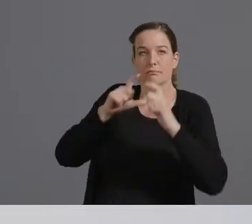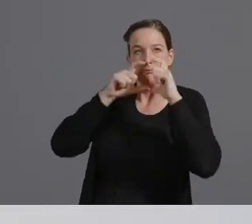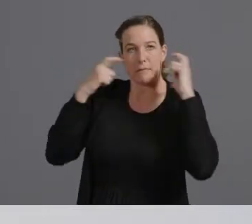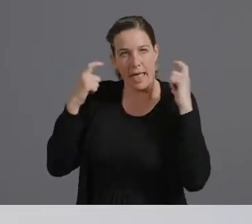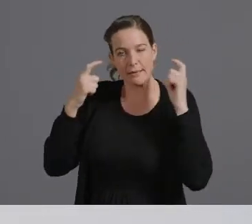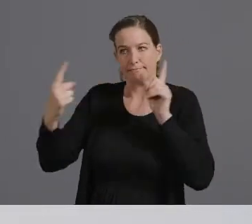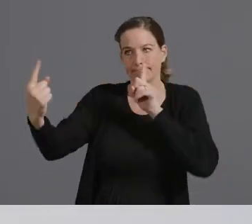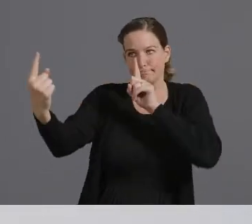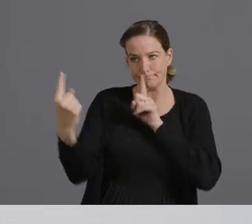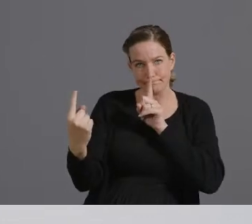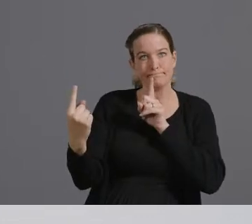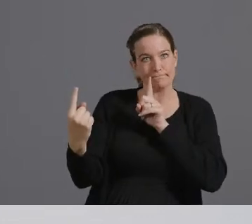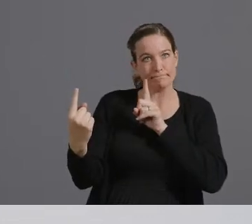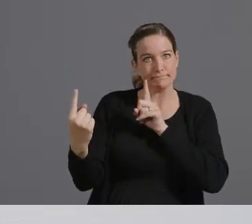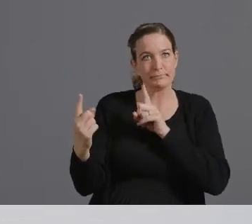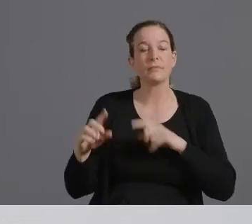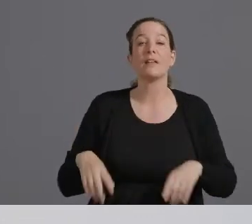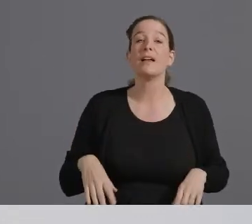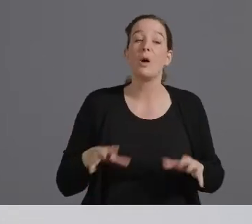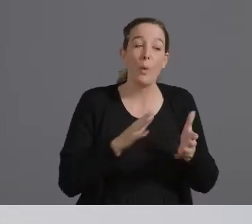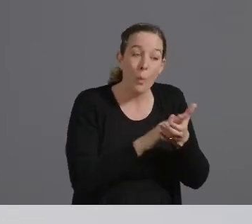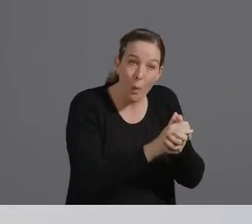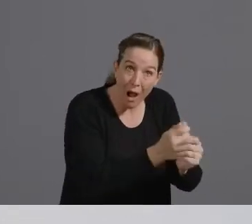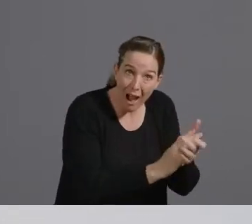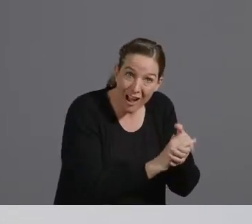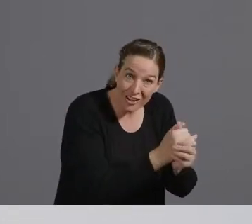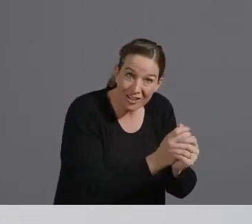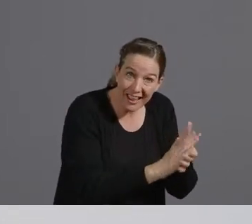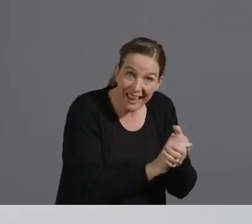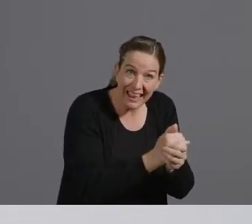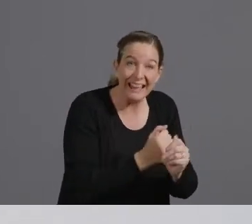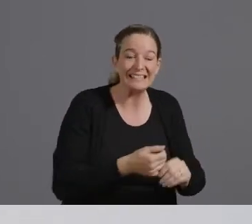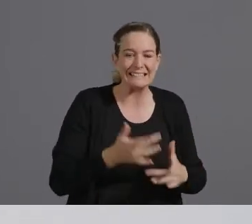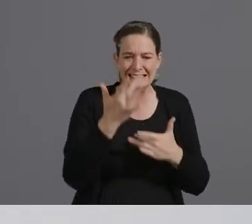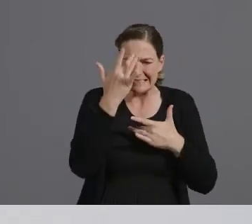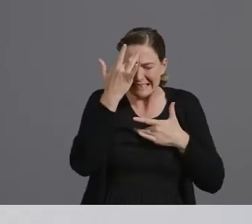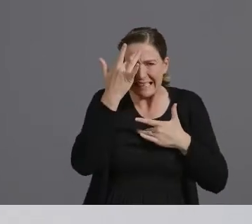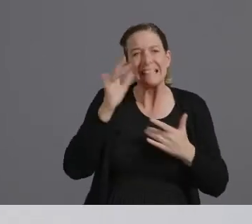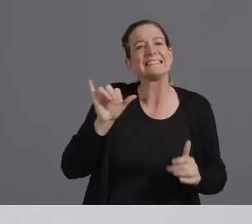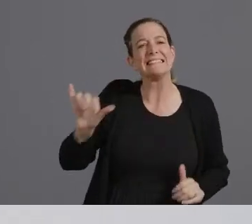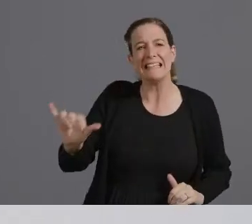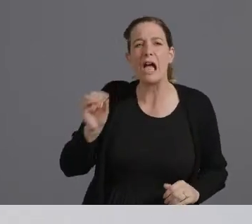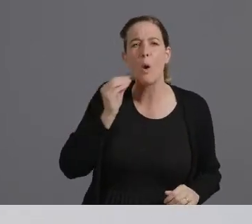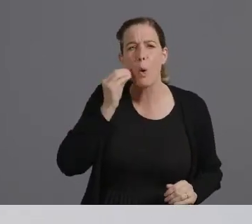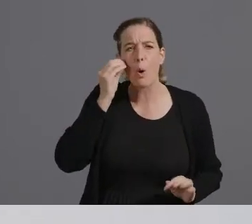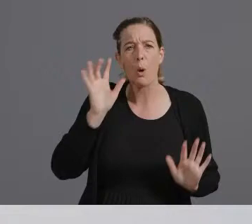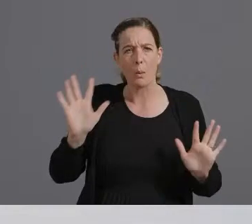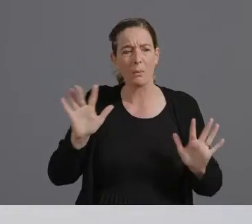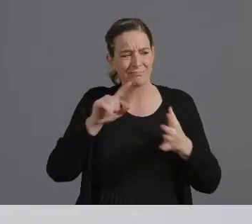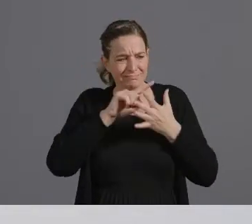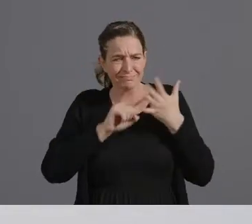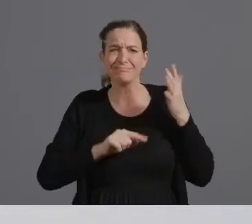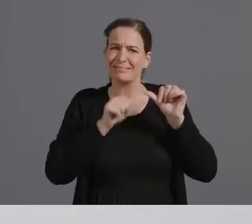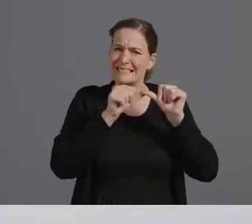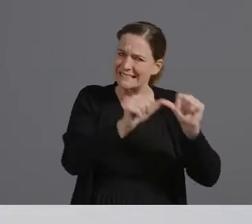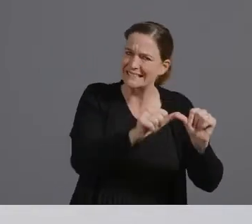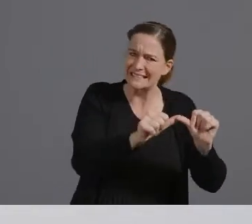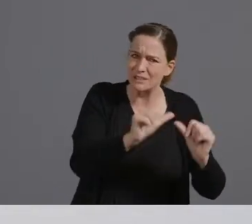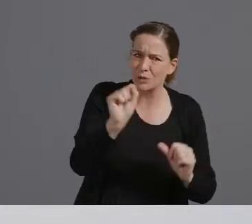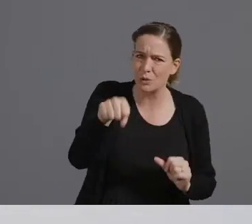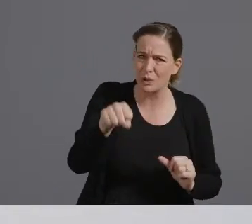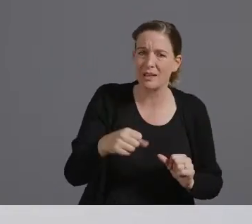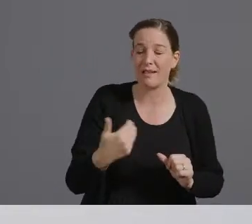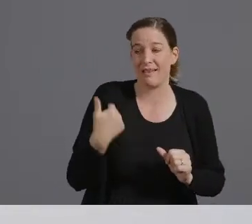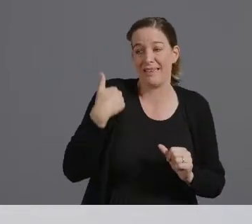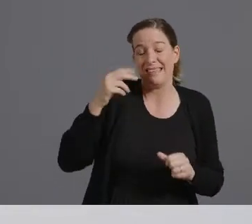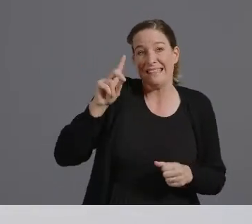your hands and that you're staying home when you're sick. But what we saw when we saw this most recent spike back in December and January,